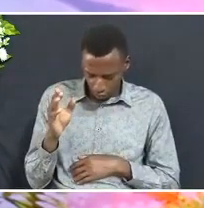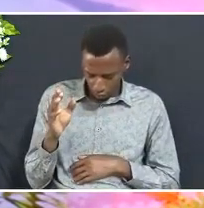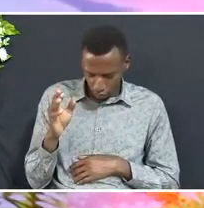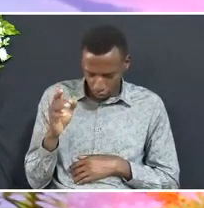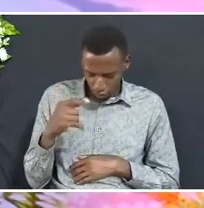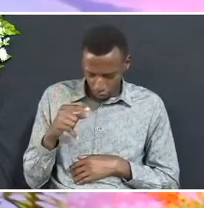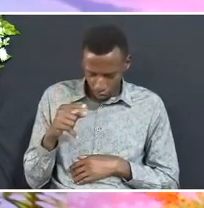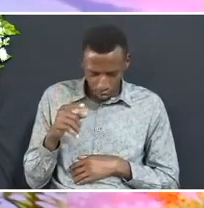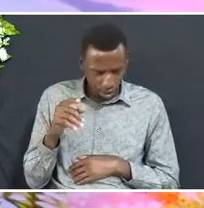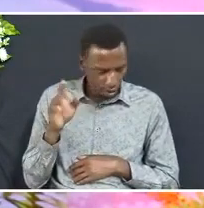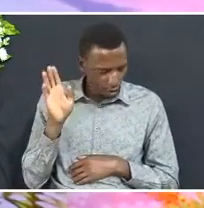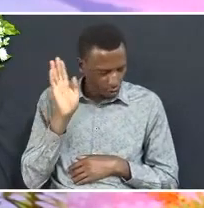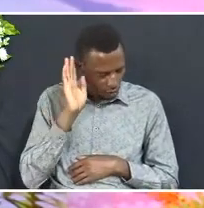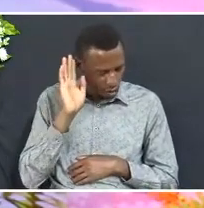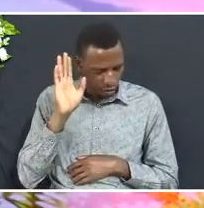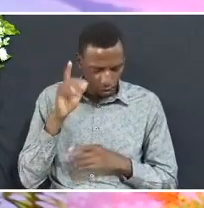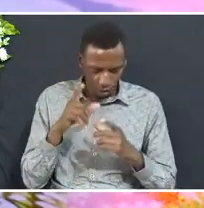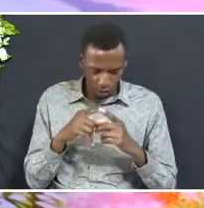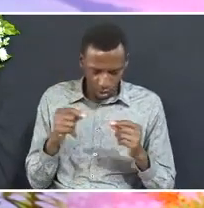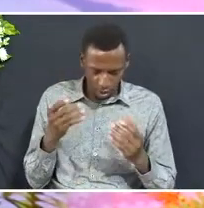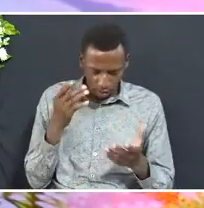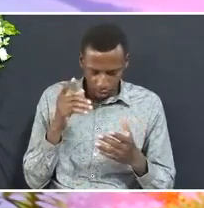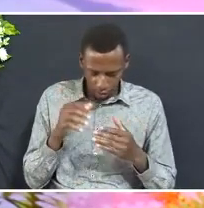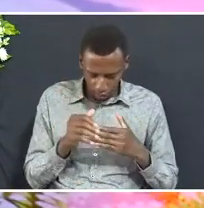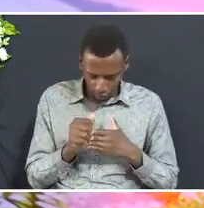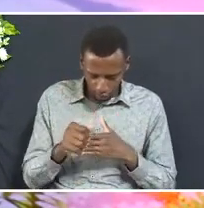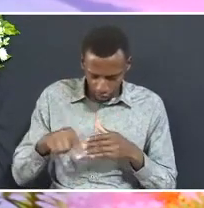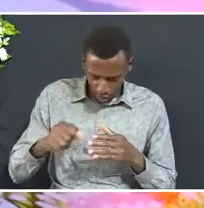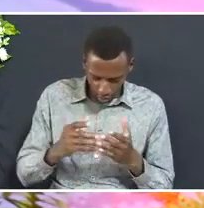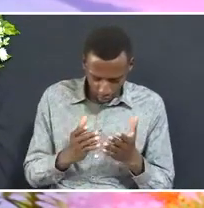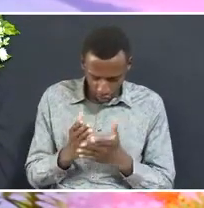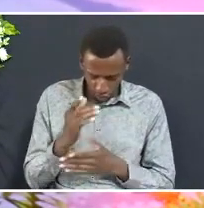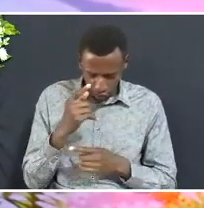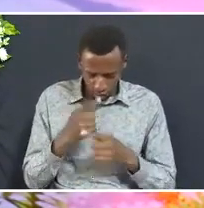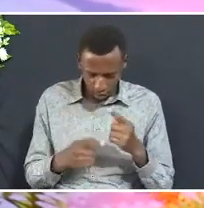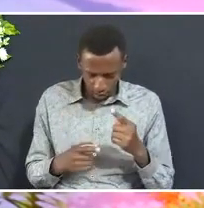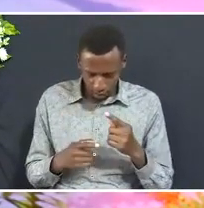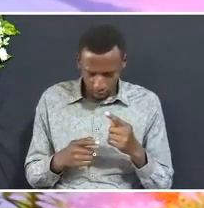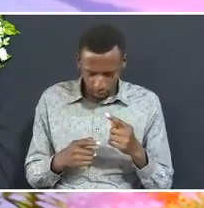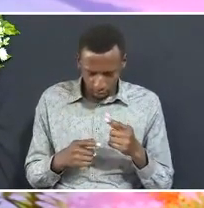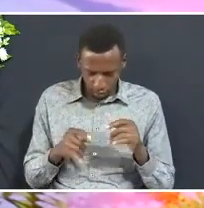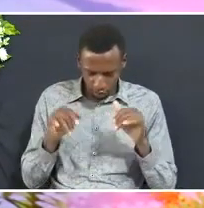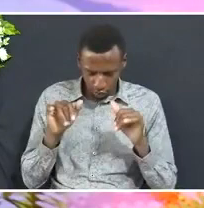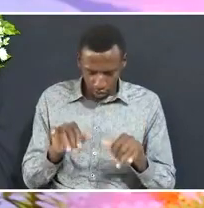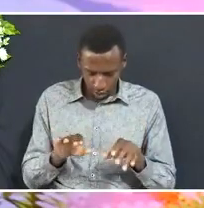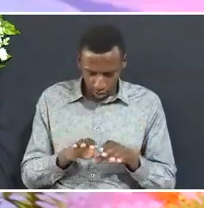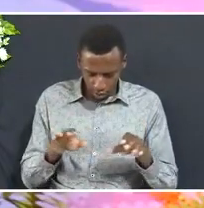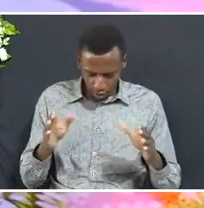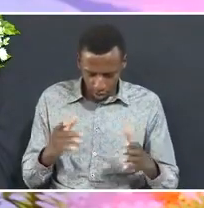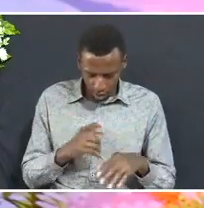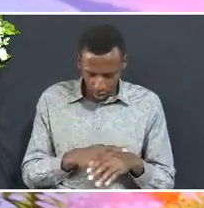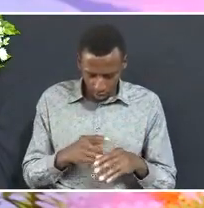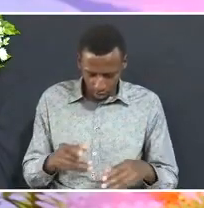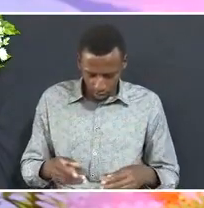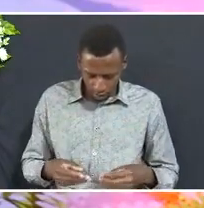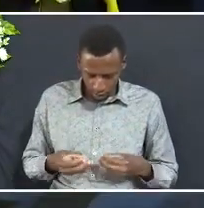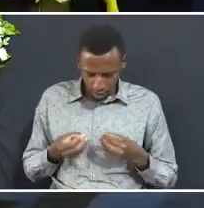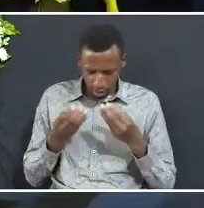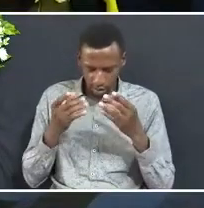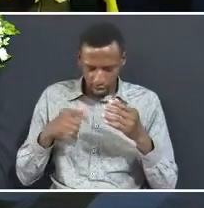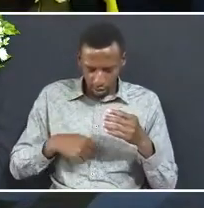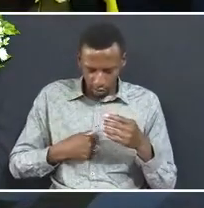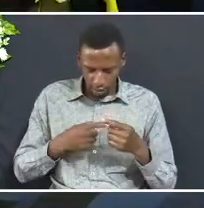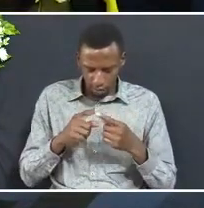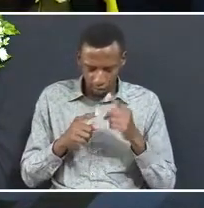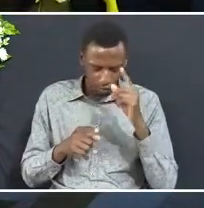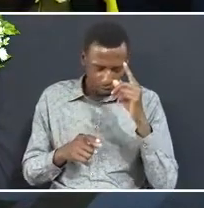word, and may you guide us throughout the year, even to remain at the altar as we present ourselves to you. Minister